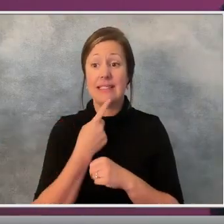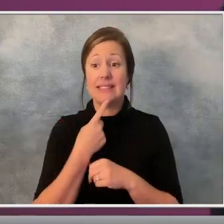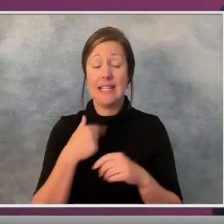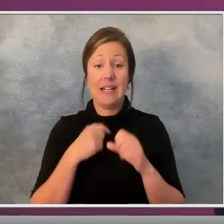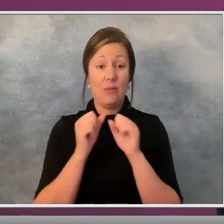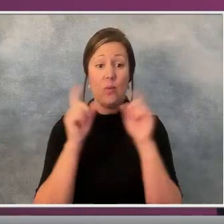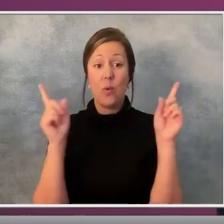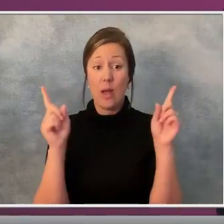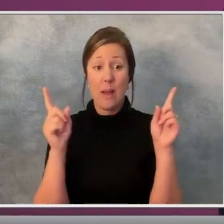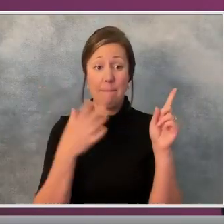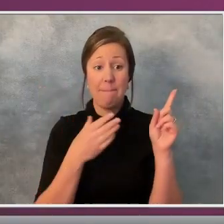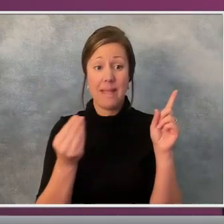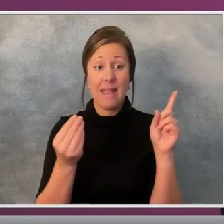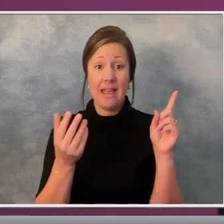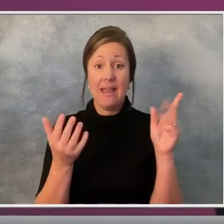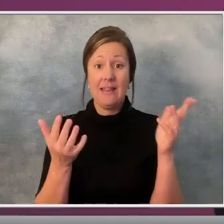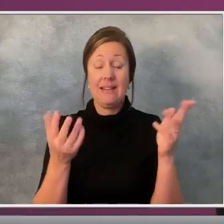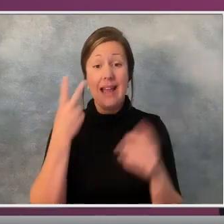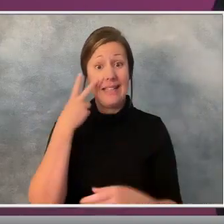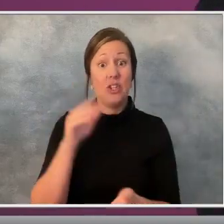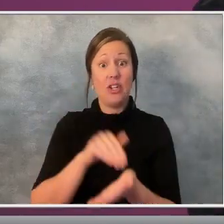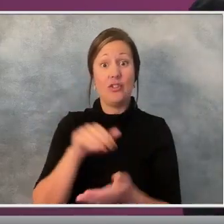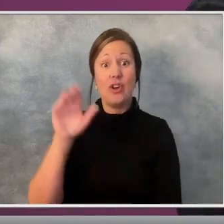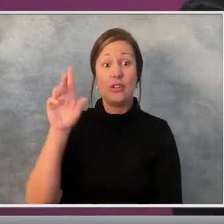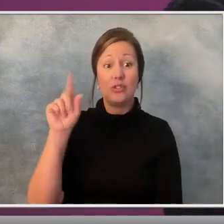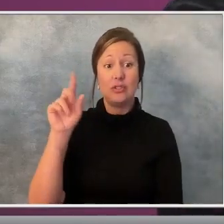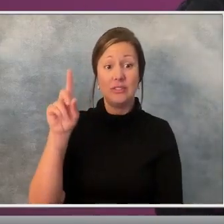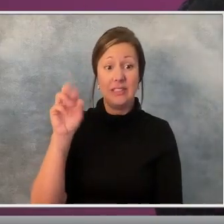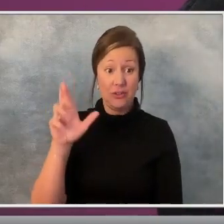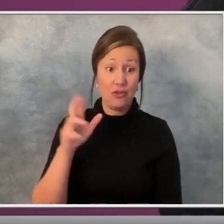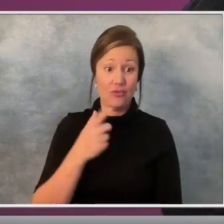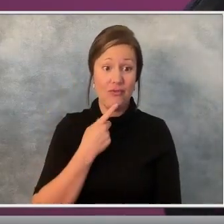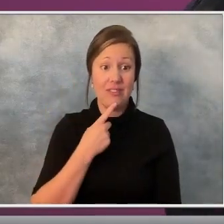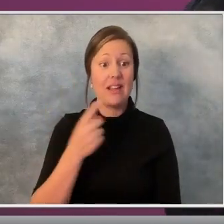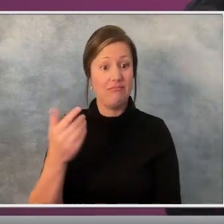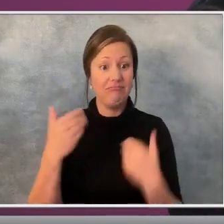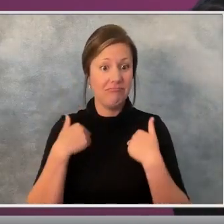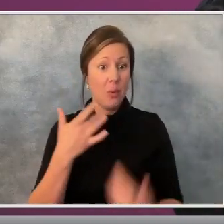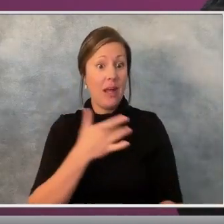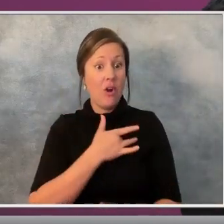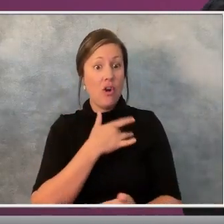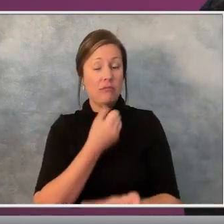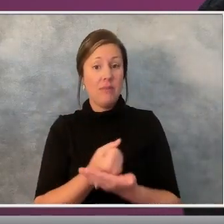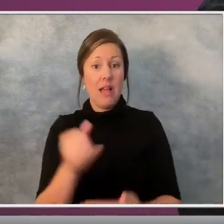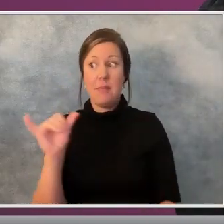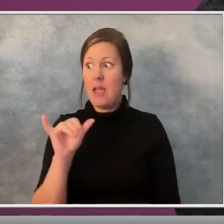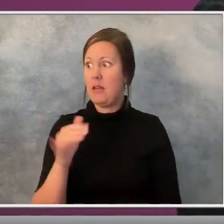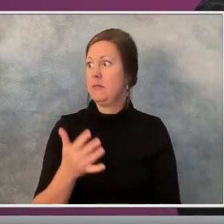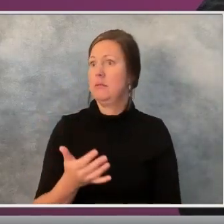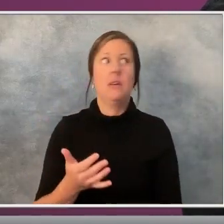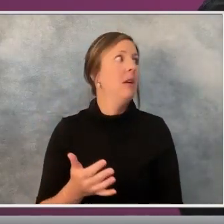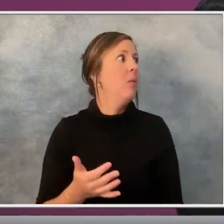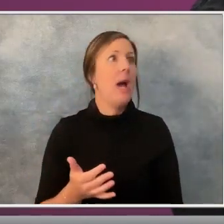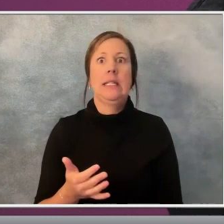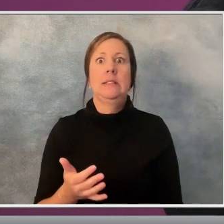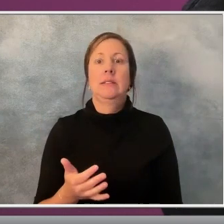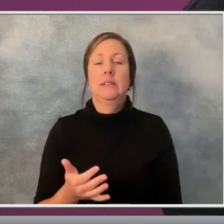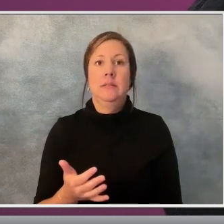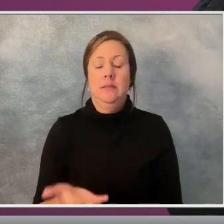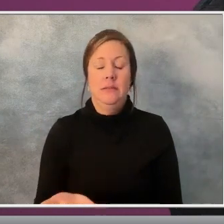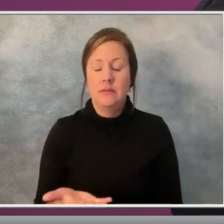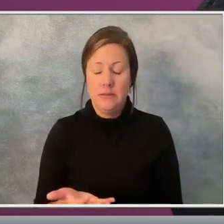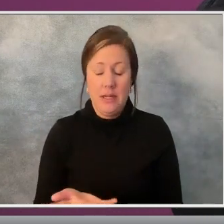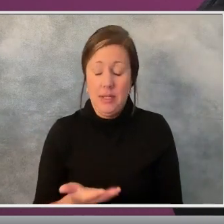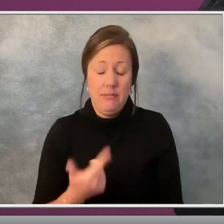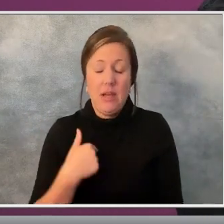Dr. Danter, and he said, you had a heart attack. He said, you had a heart attack, and I'm like, God, and transplant, I couldn't believe it